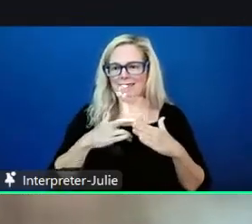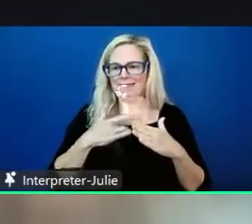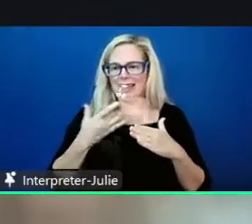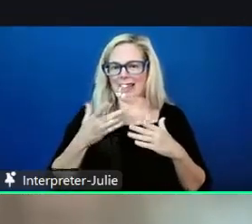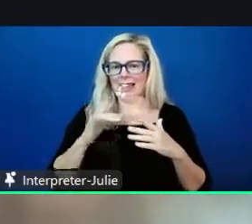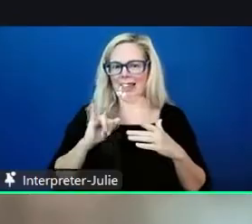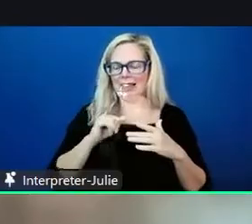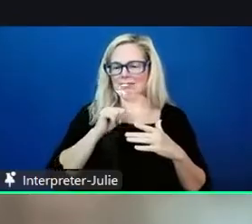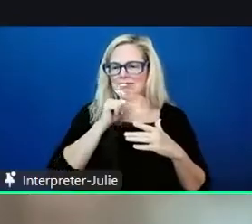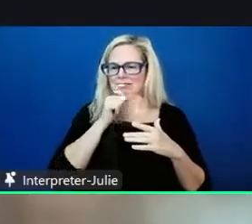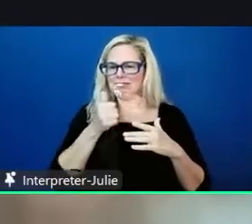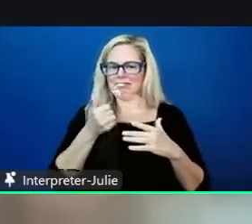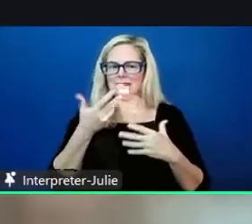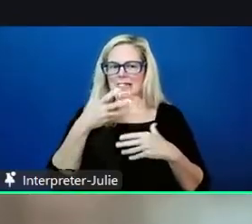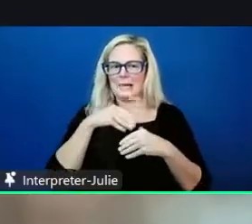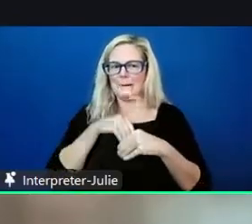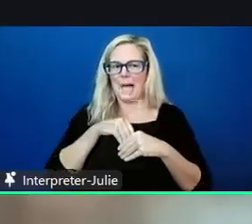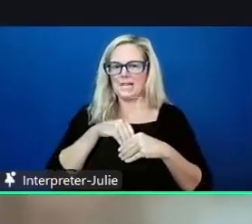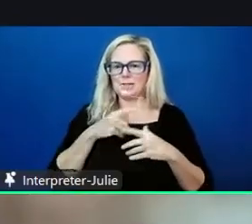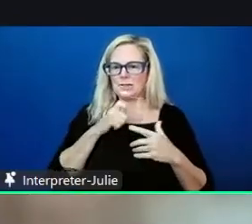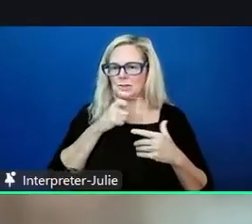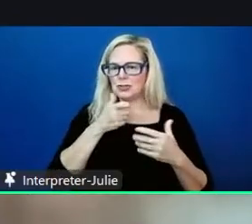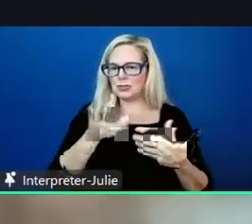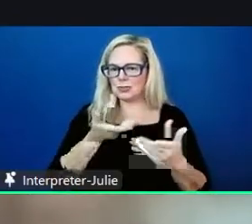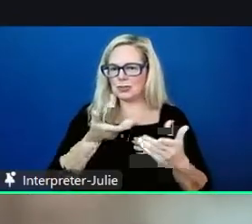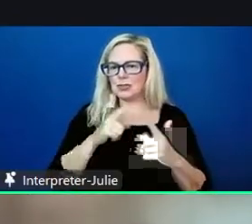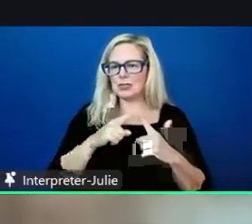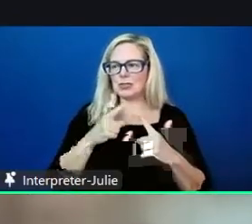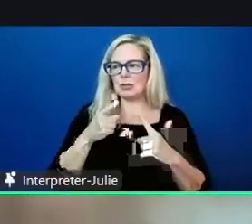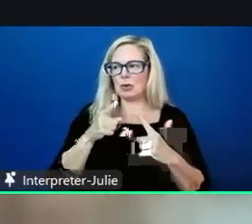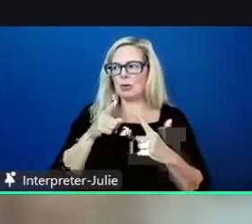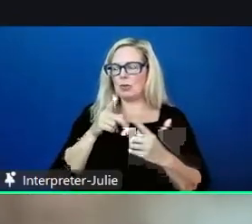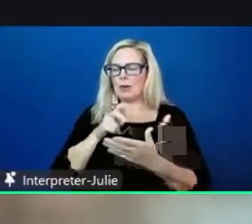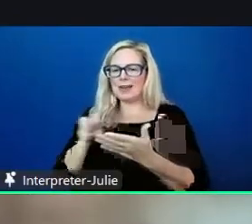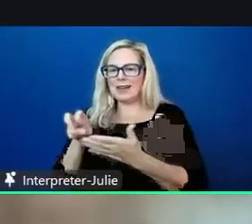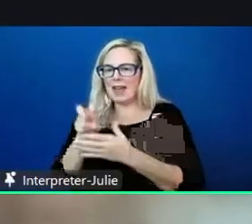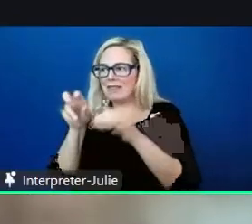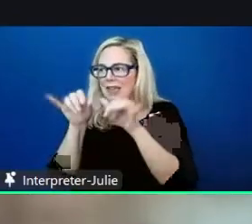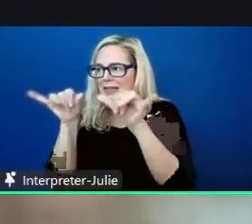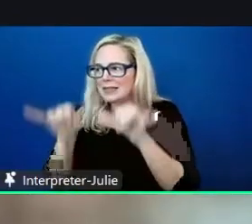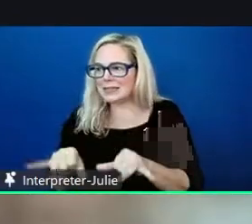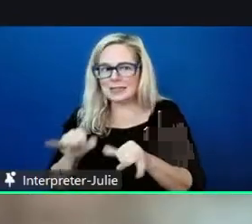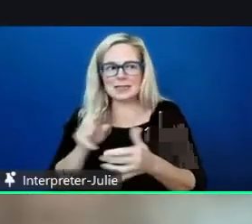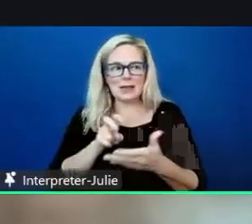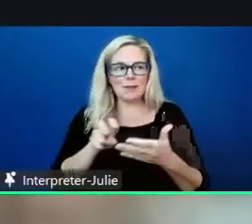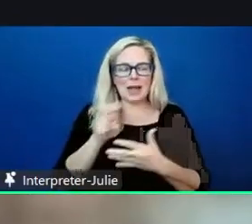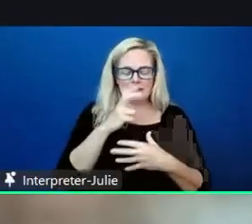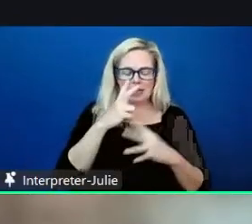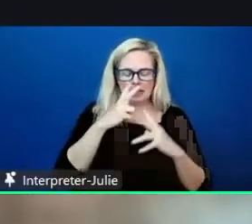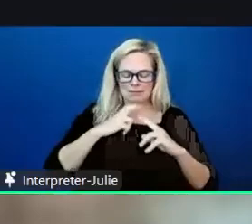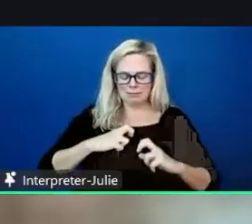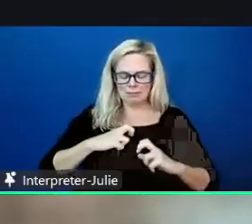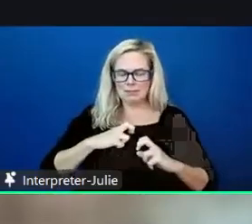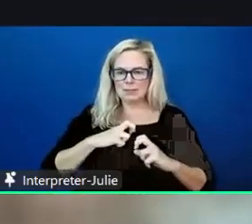So students are navigating both the system and themselves while also dealing with this rigorous higher education.